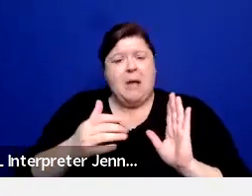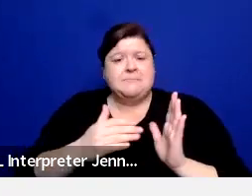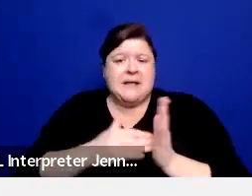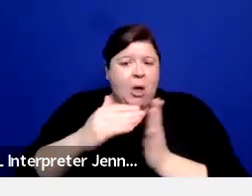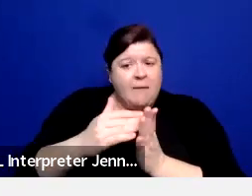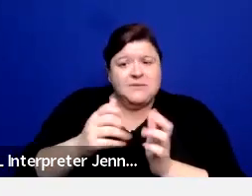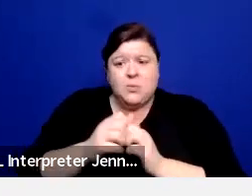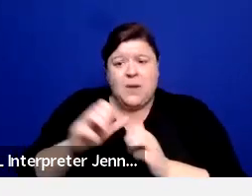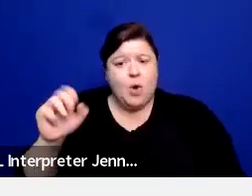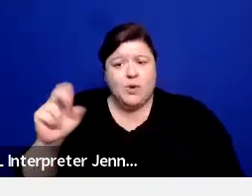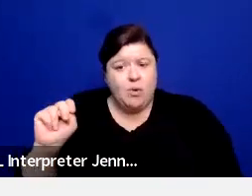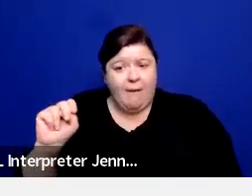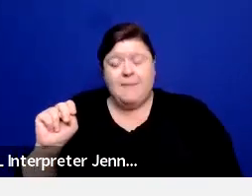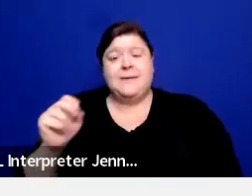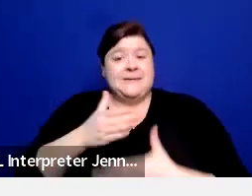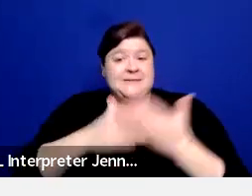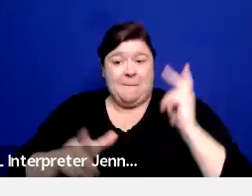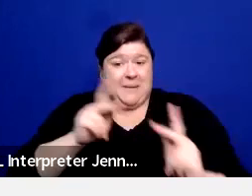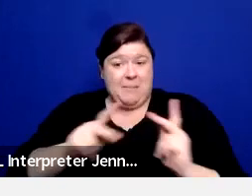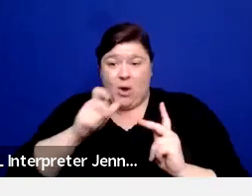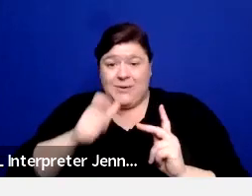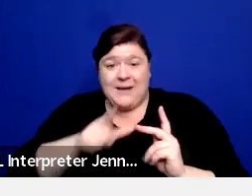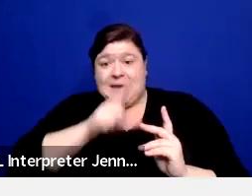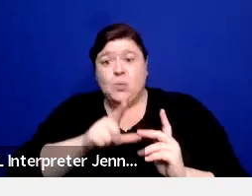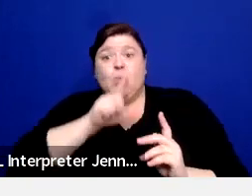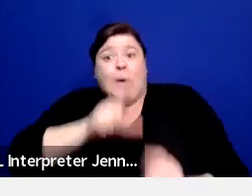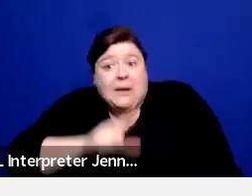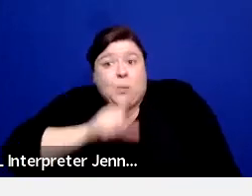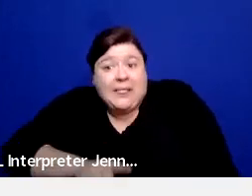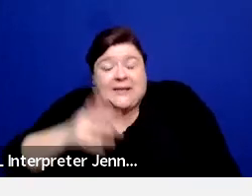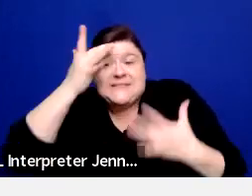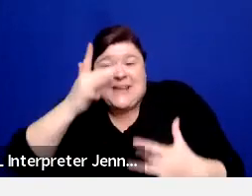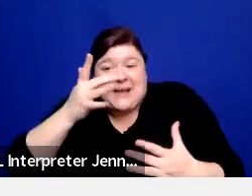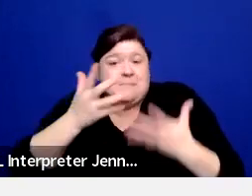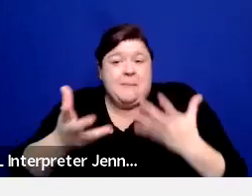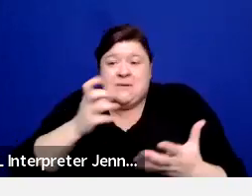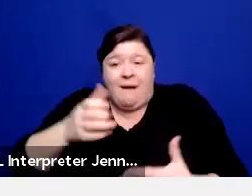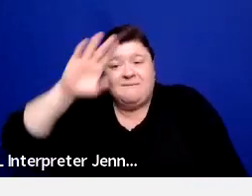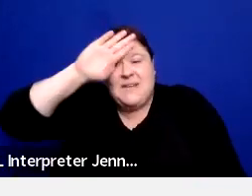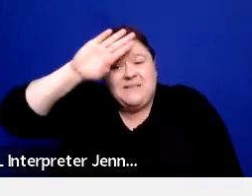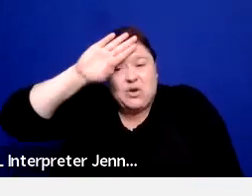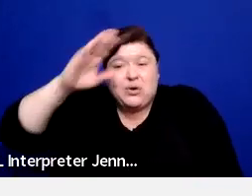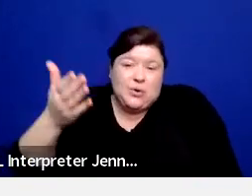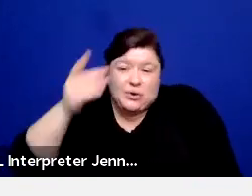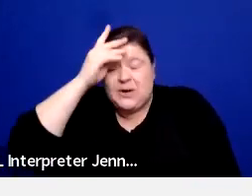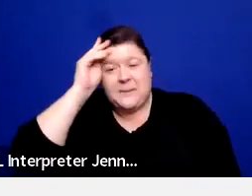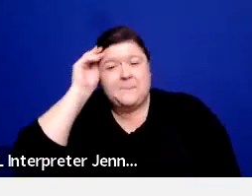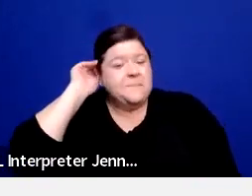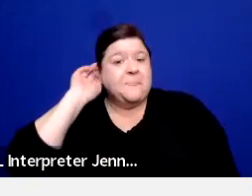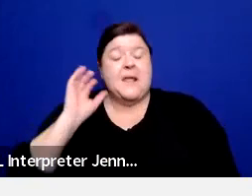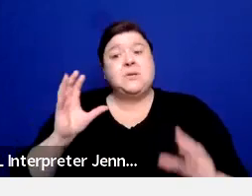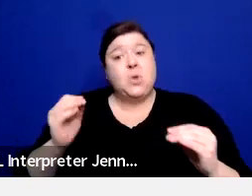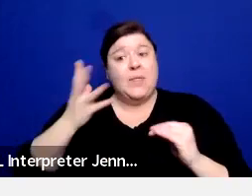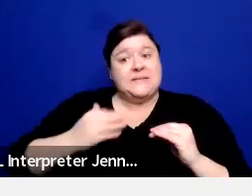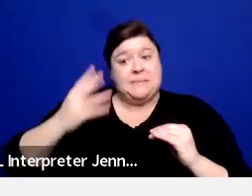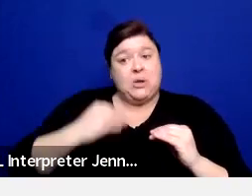Omicron variant. Some people aren't getting as sick with the Omicron variant. Maybe they're not having a fever in the same way. So the experience